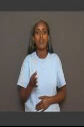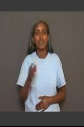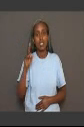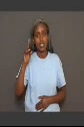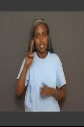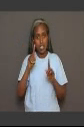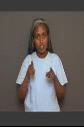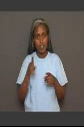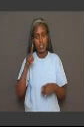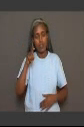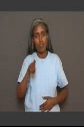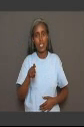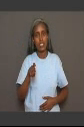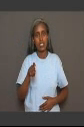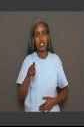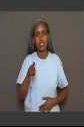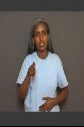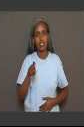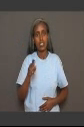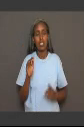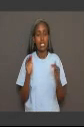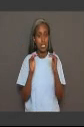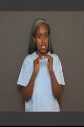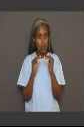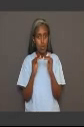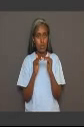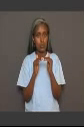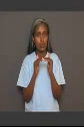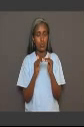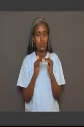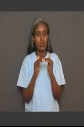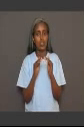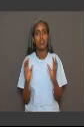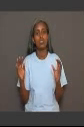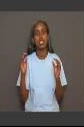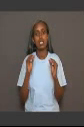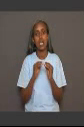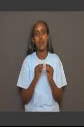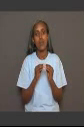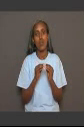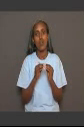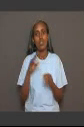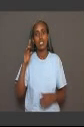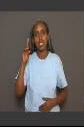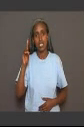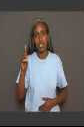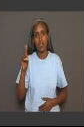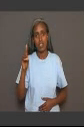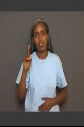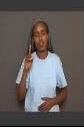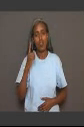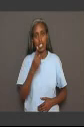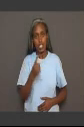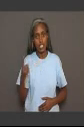f derivative of x is equal to the sum of the